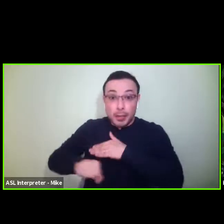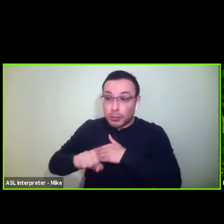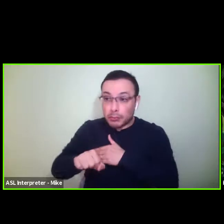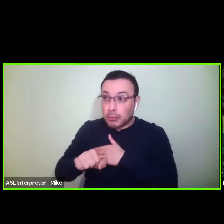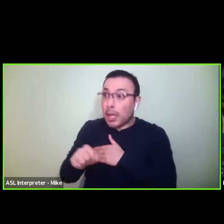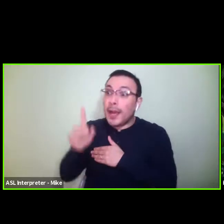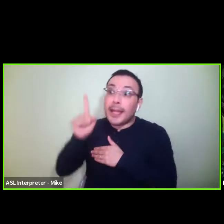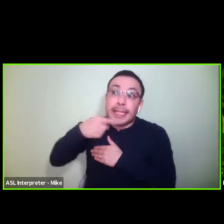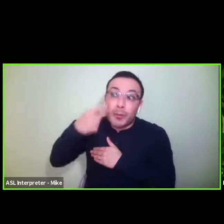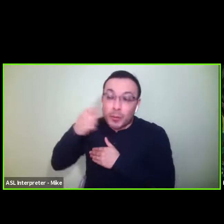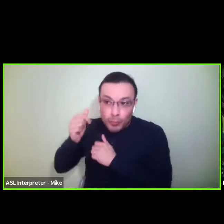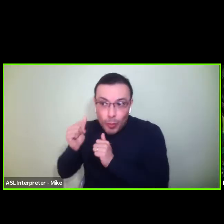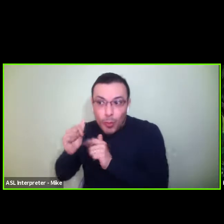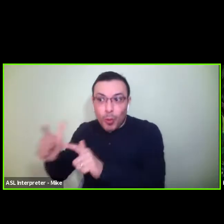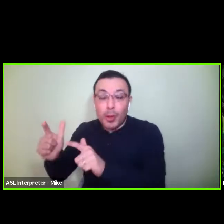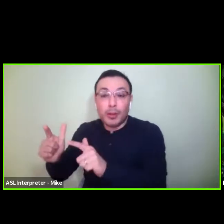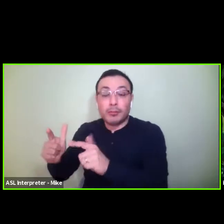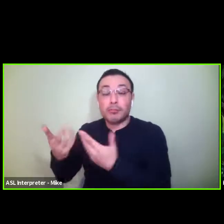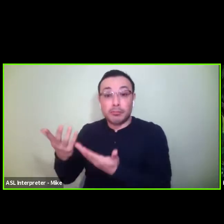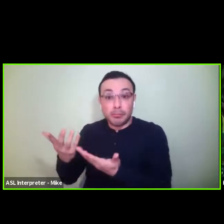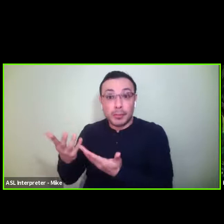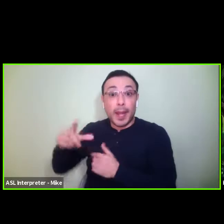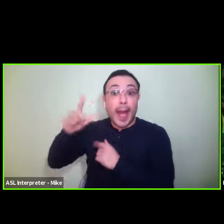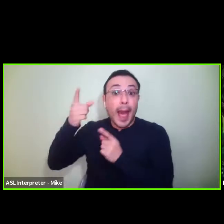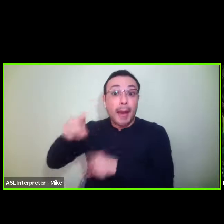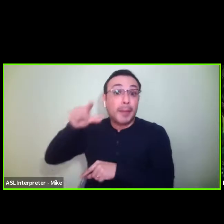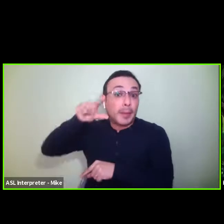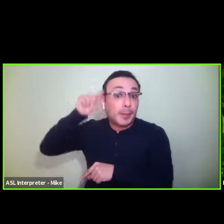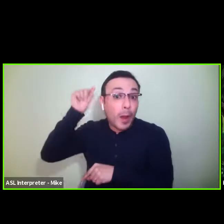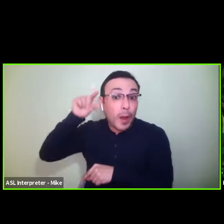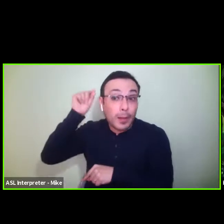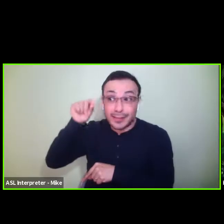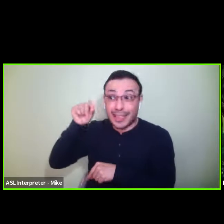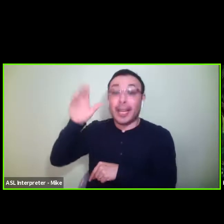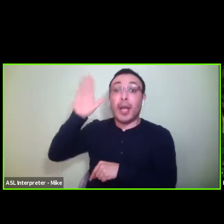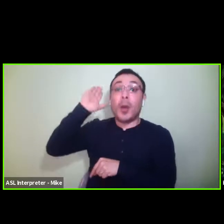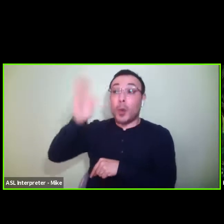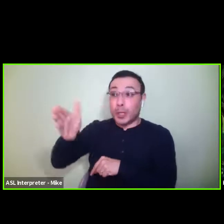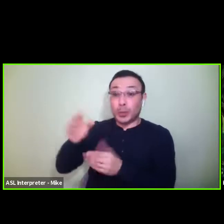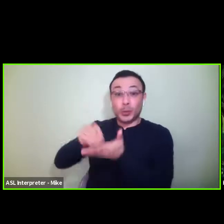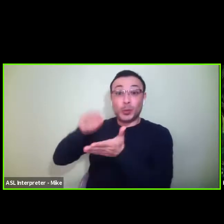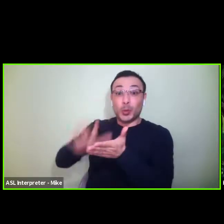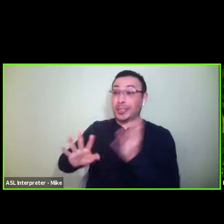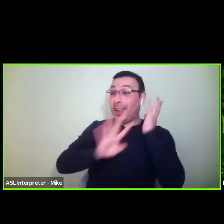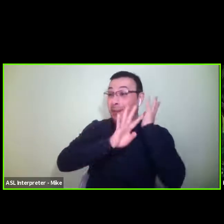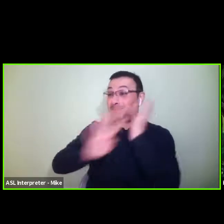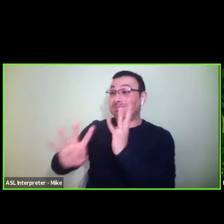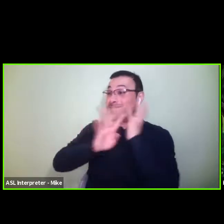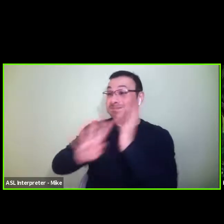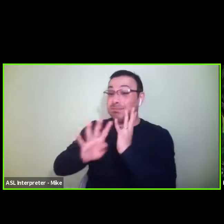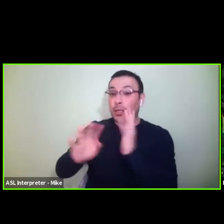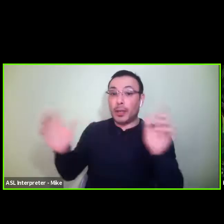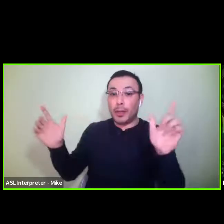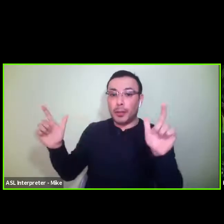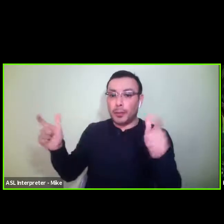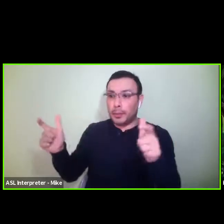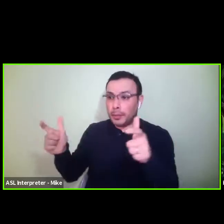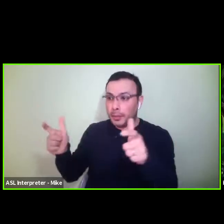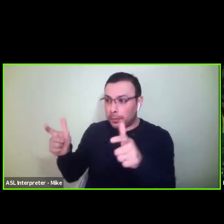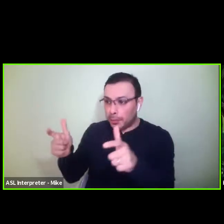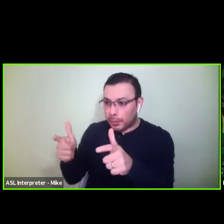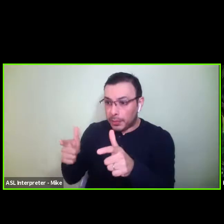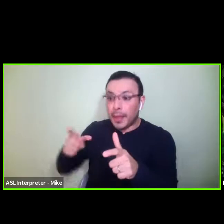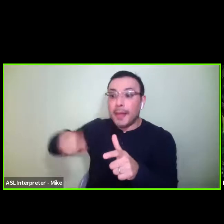would face a future shrinking population of students who wanted to be like the rest of society.